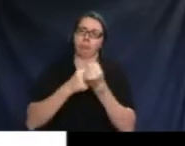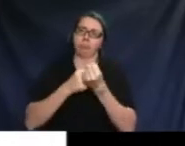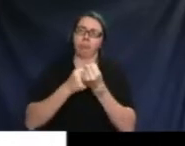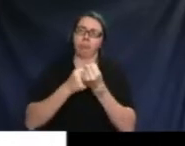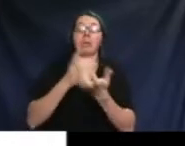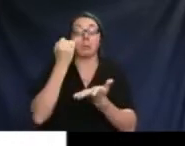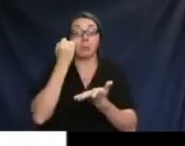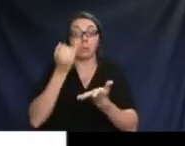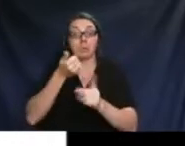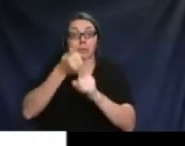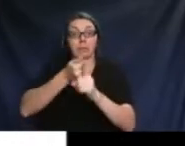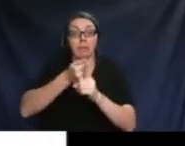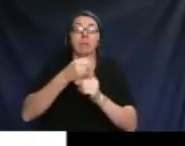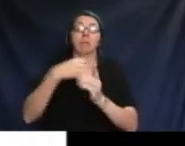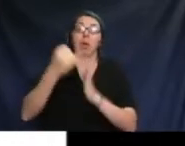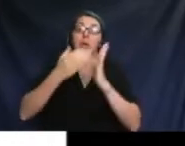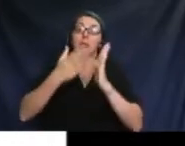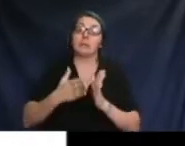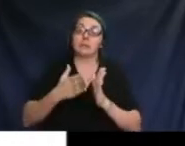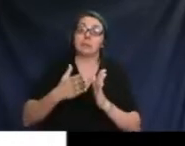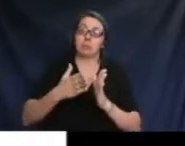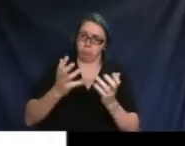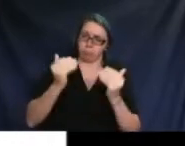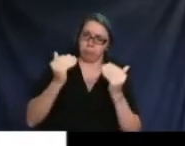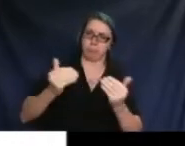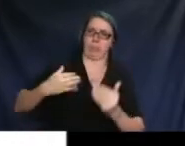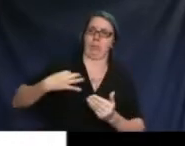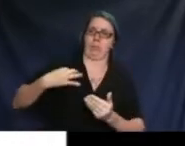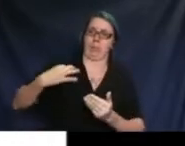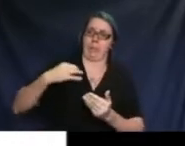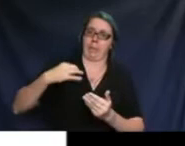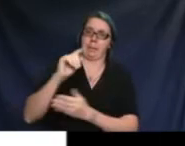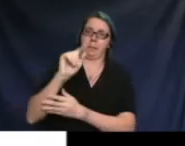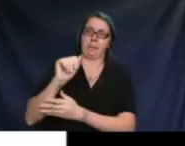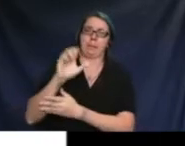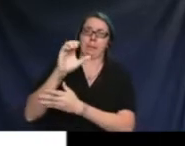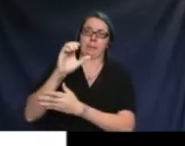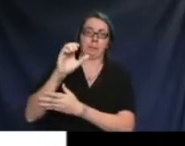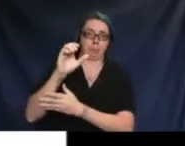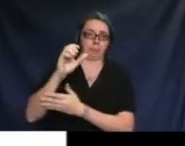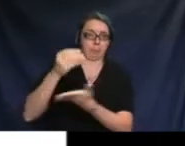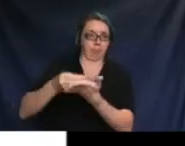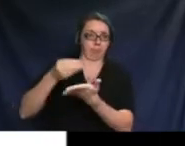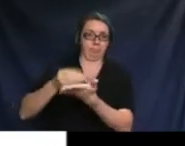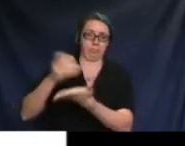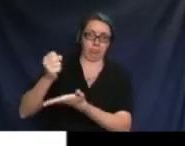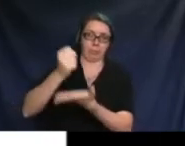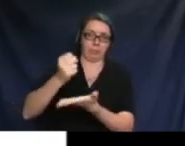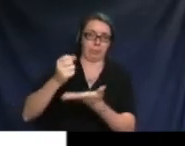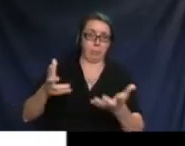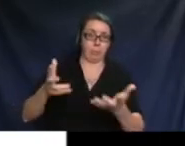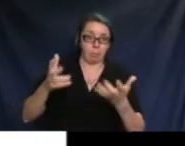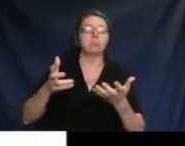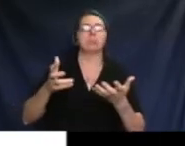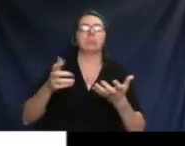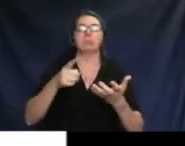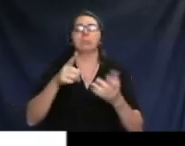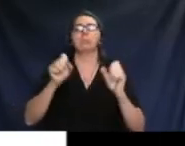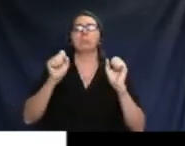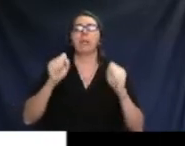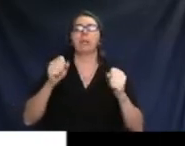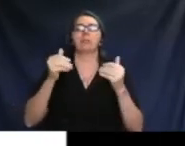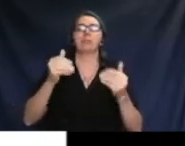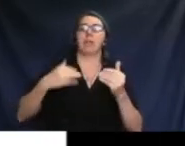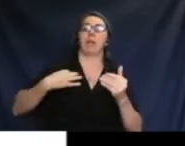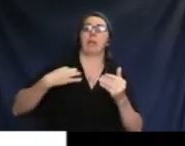a TAC grant, you can access up to $500 a year for yourself to cover the